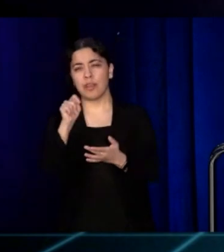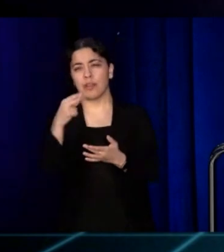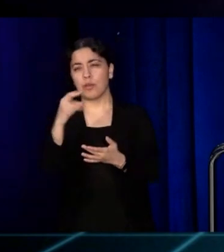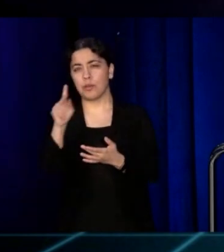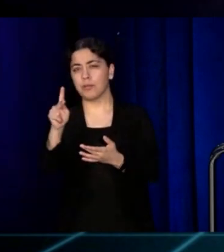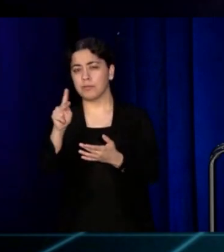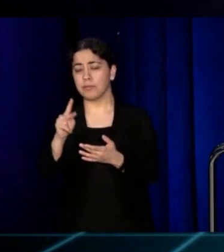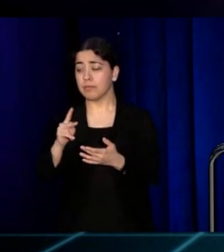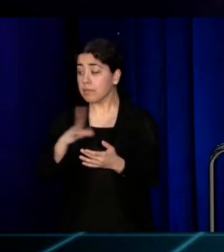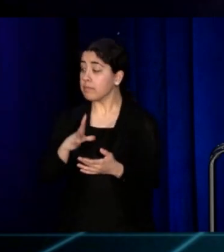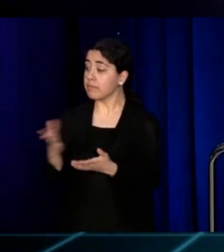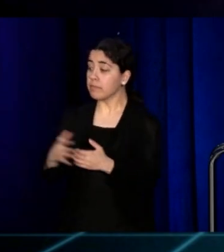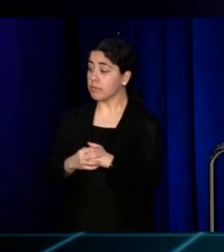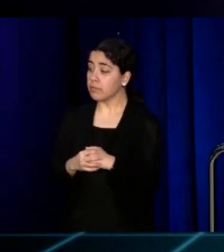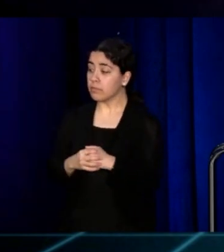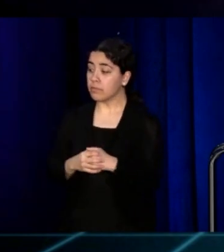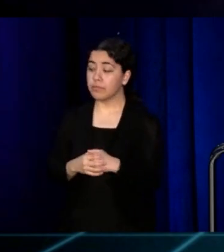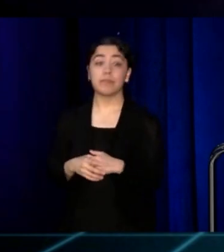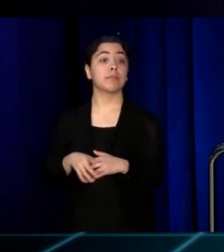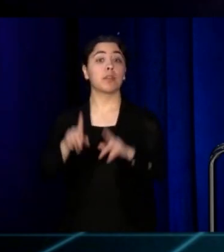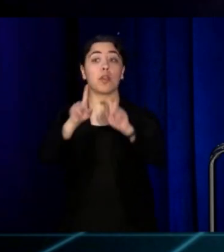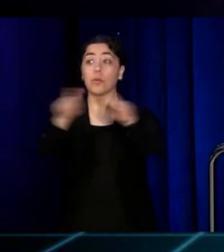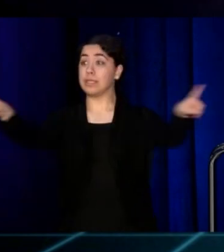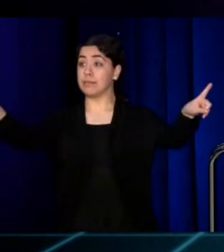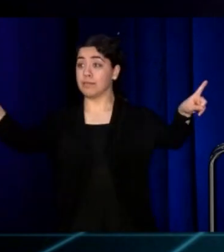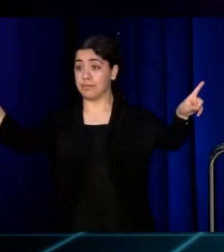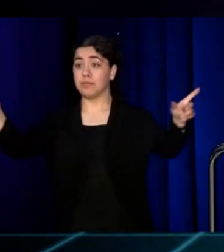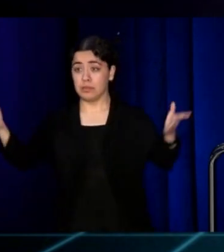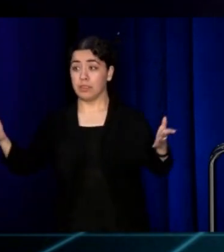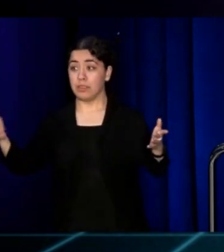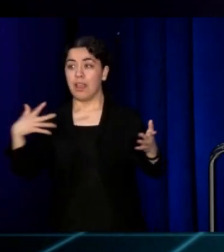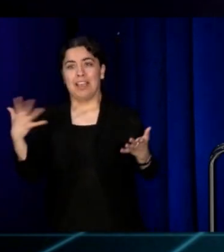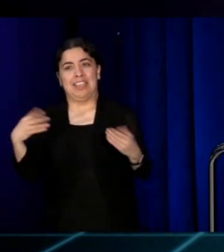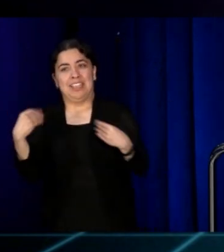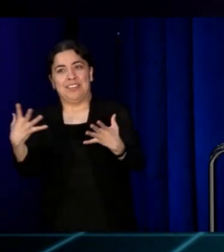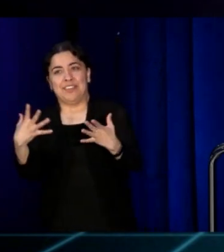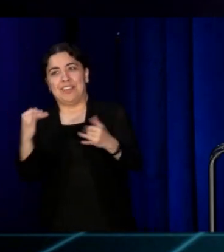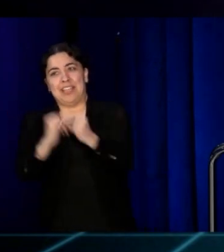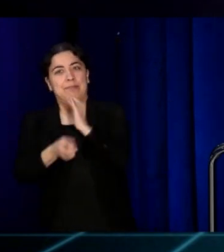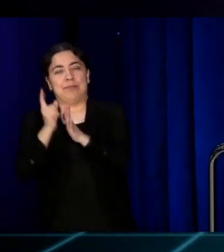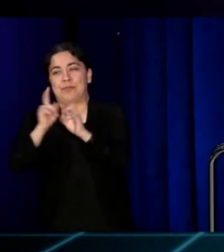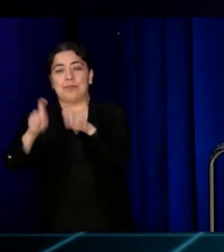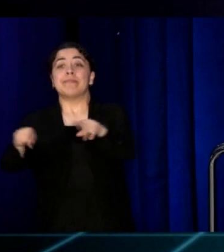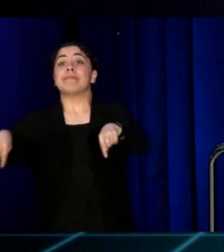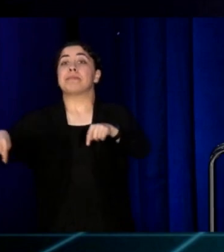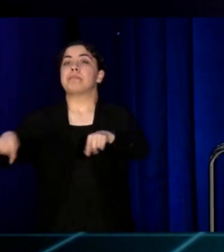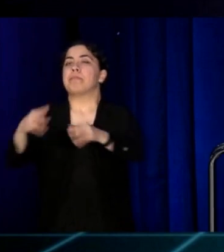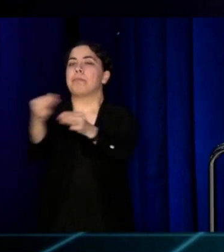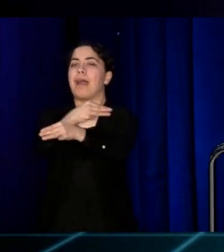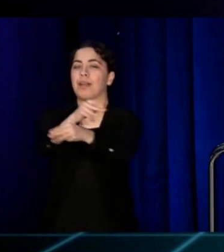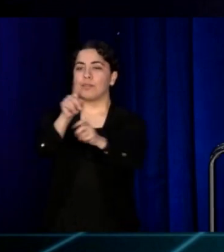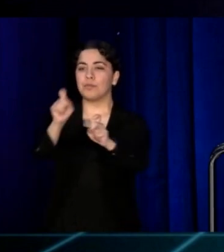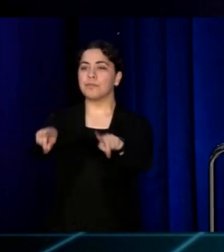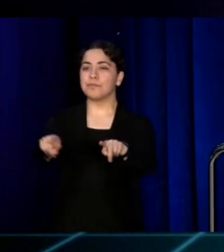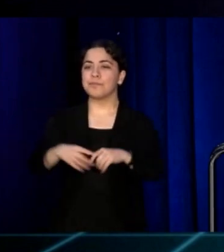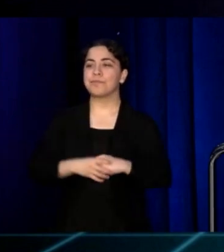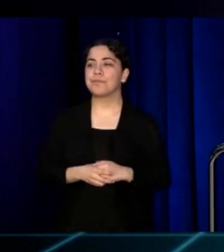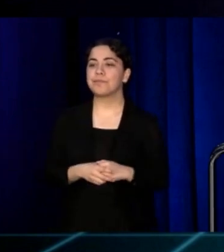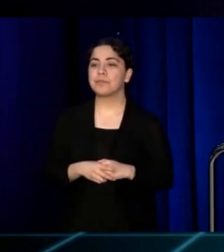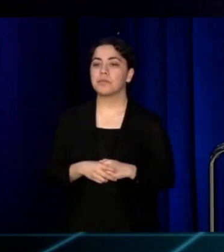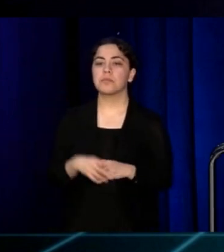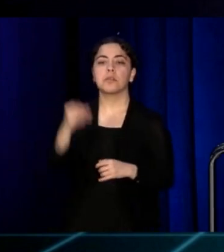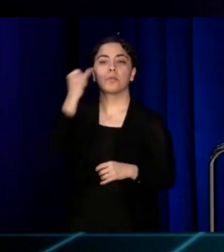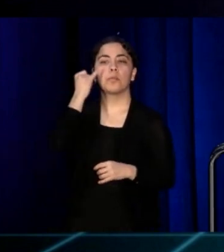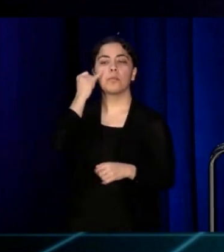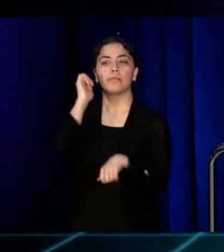okay. So, pop quiz, and this is sort of a, I keep giving you pop quizzes. This is a math quiz, okay? Let's say we